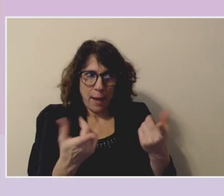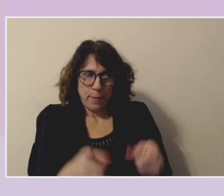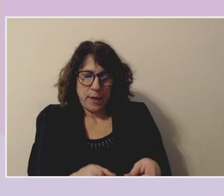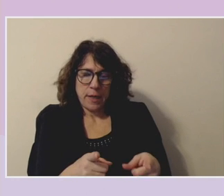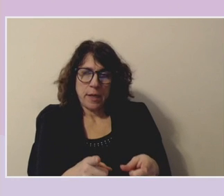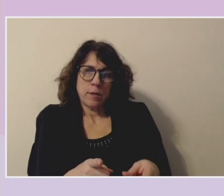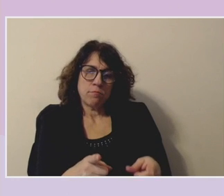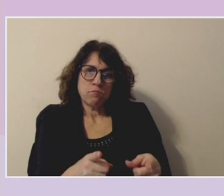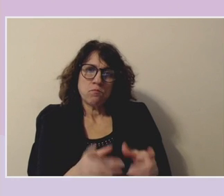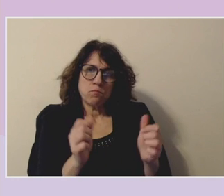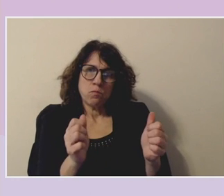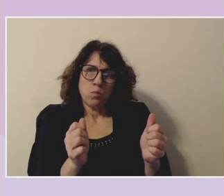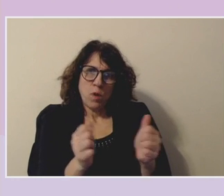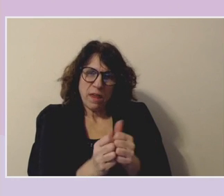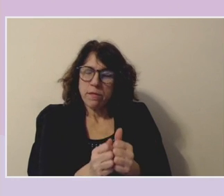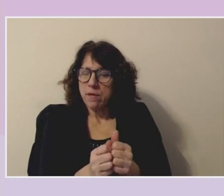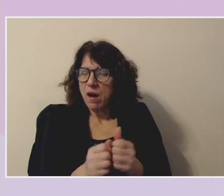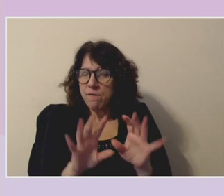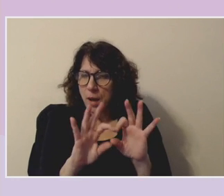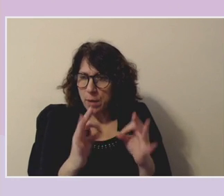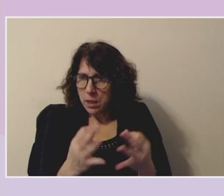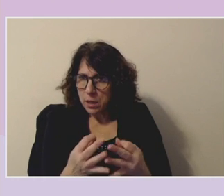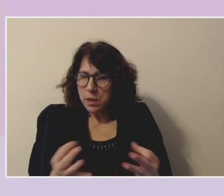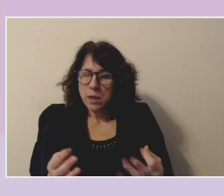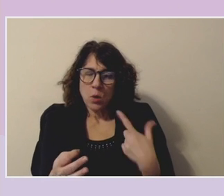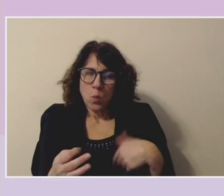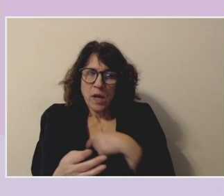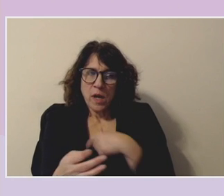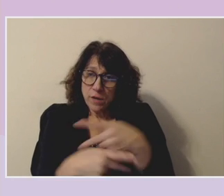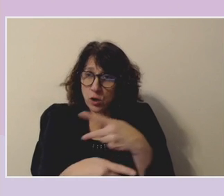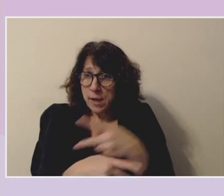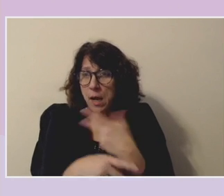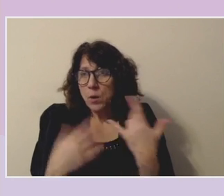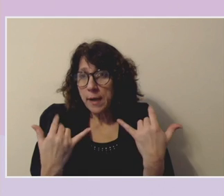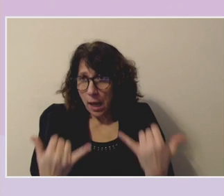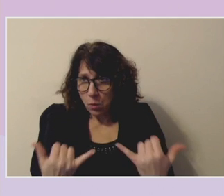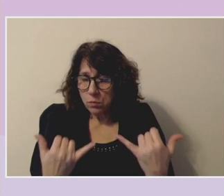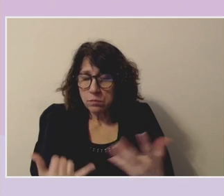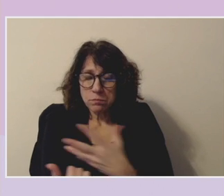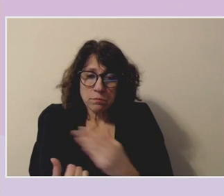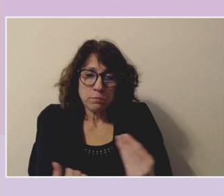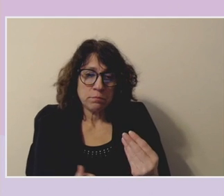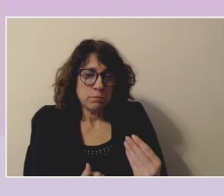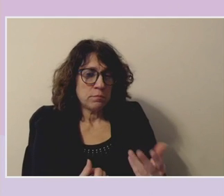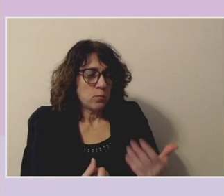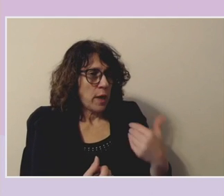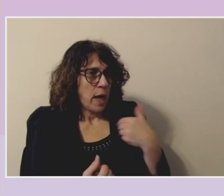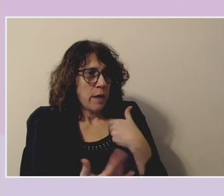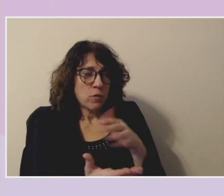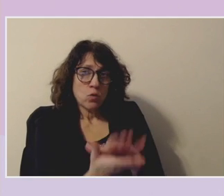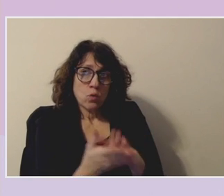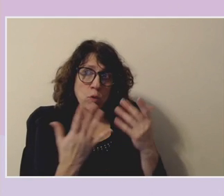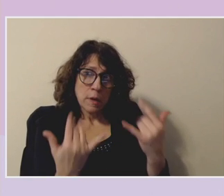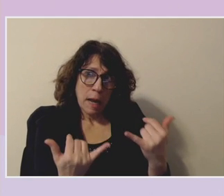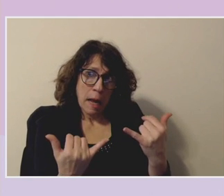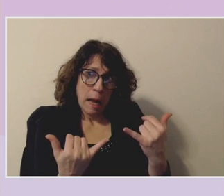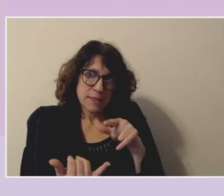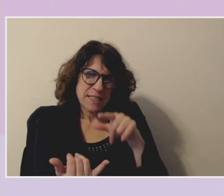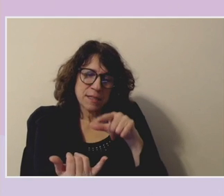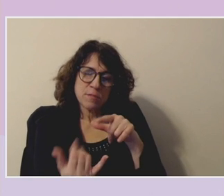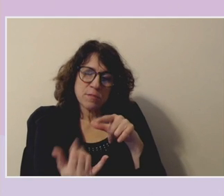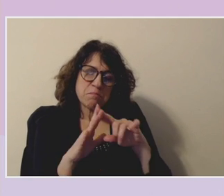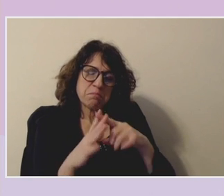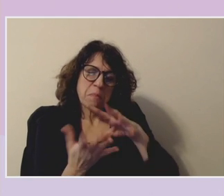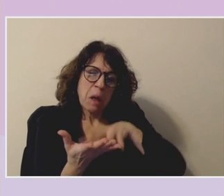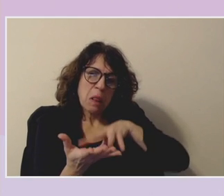I do think that we've figured it out now. And as a matter of fact, we have a school right now that's kind of in that learning phase.